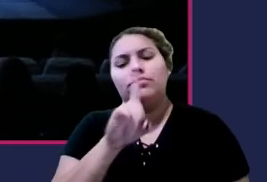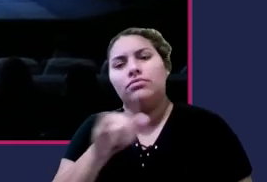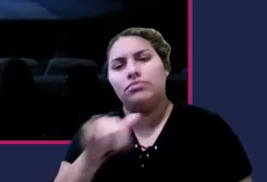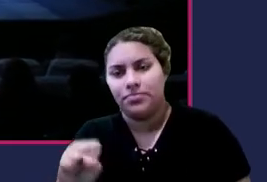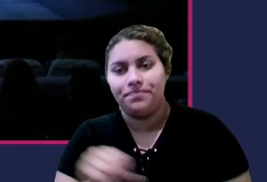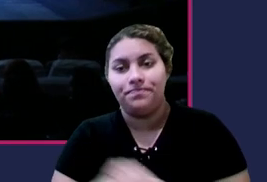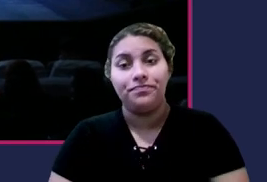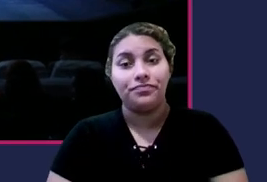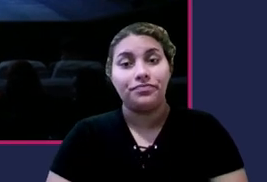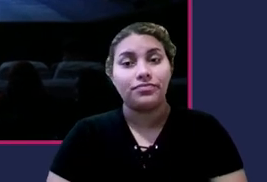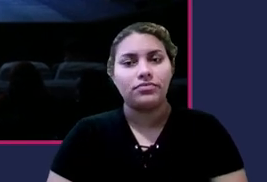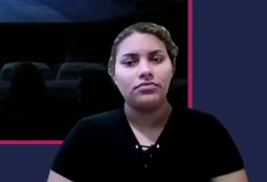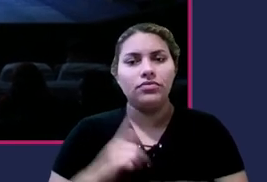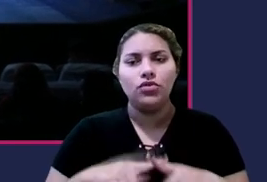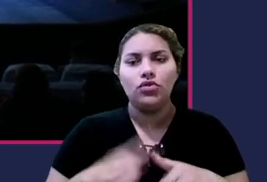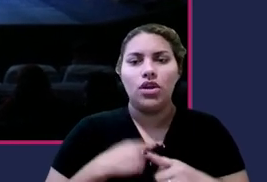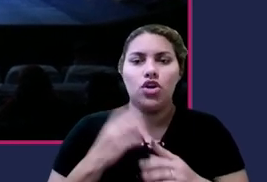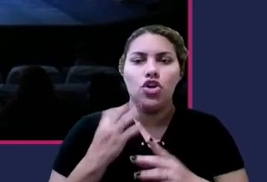leave the patient